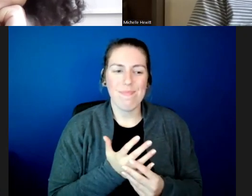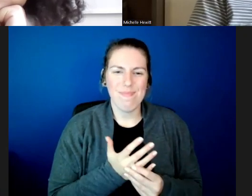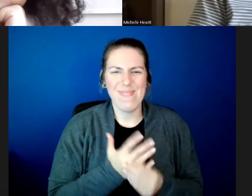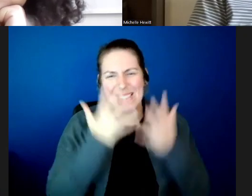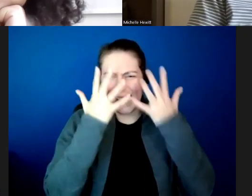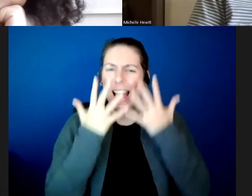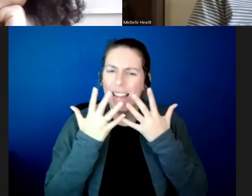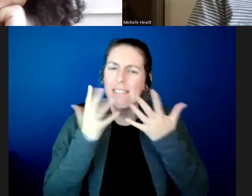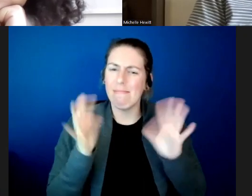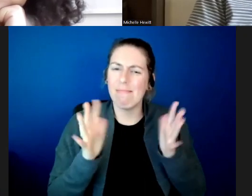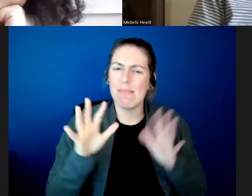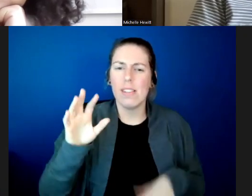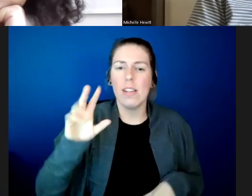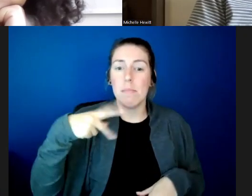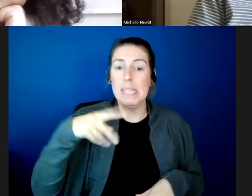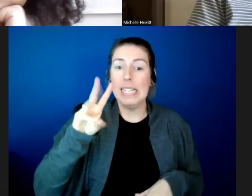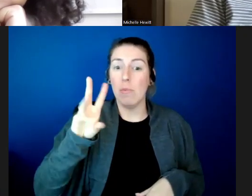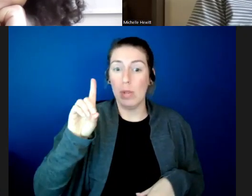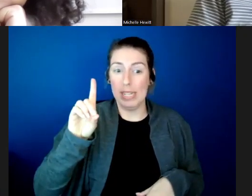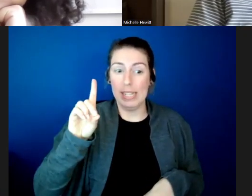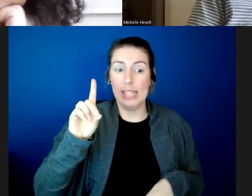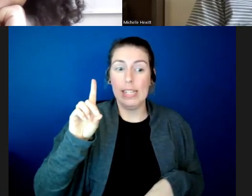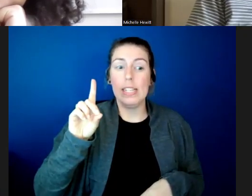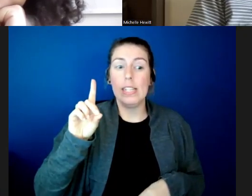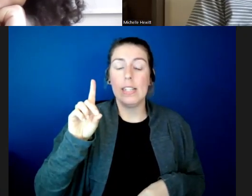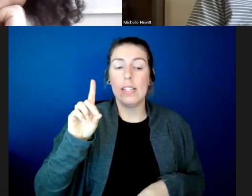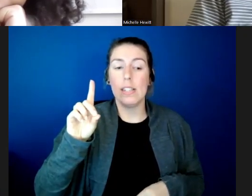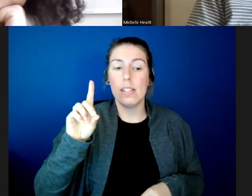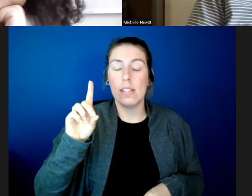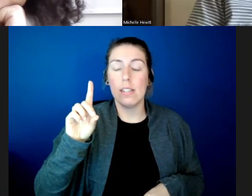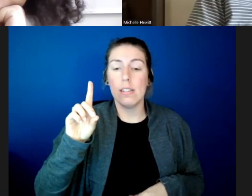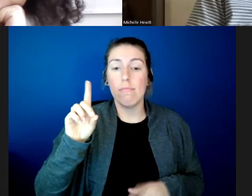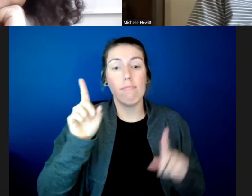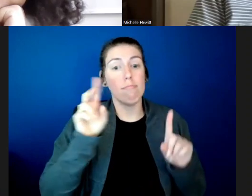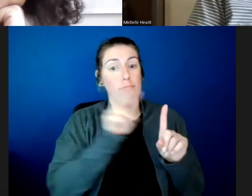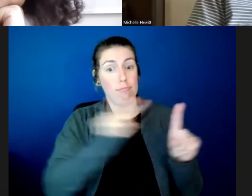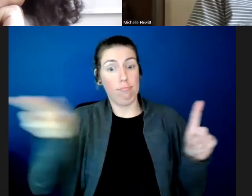at DWP, when we look across the country, is that the